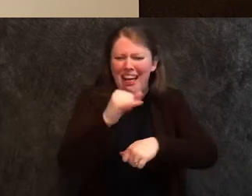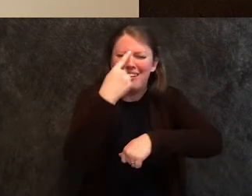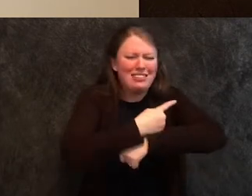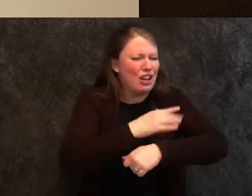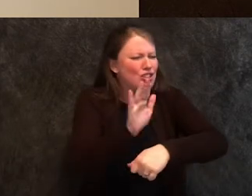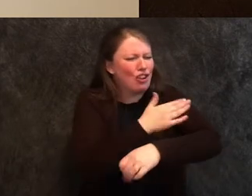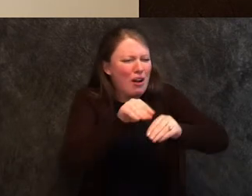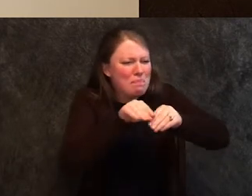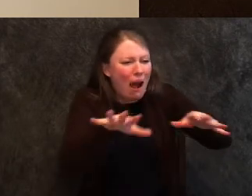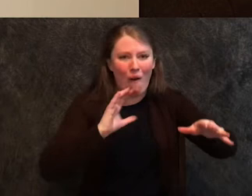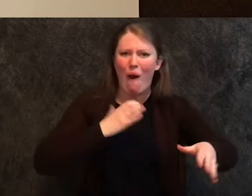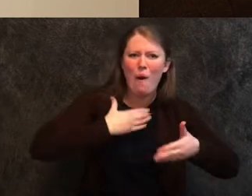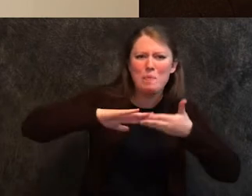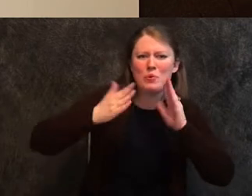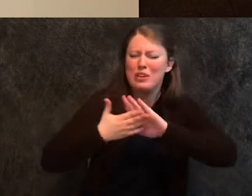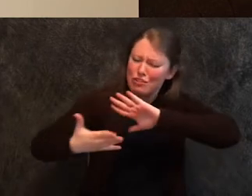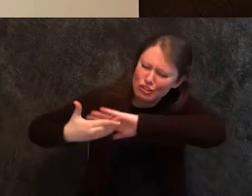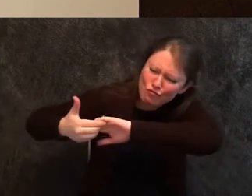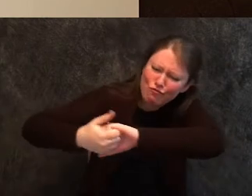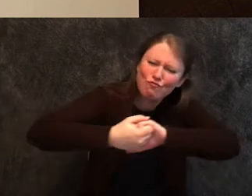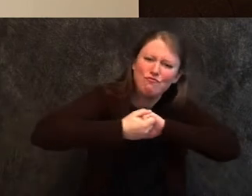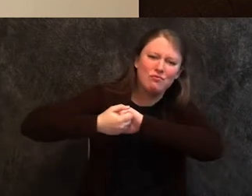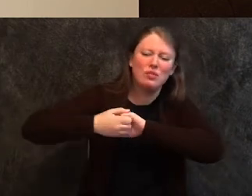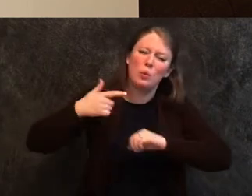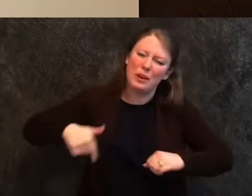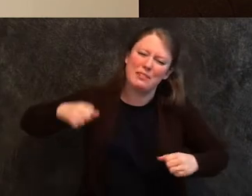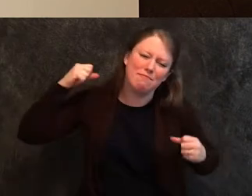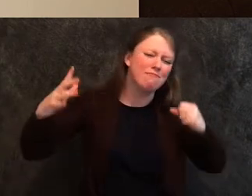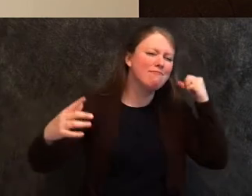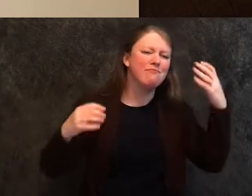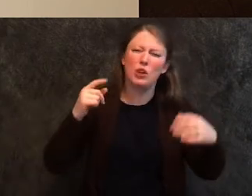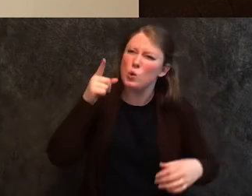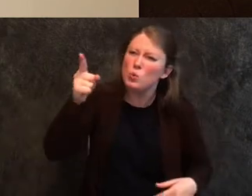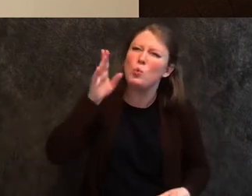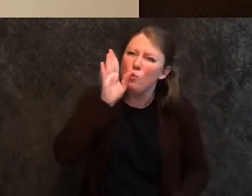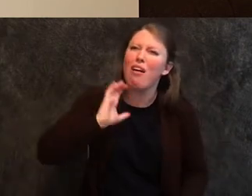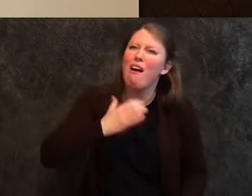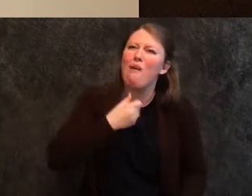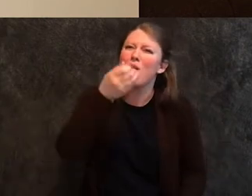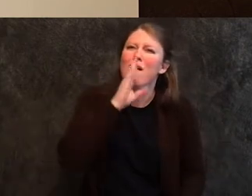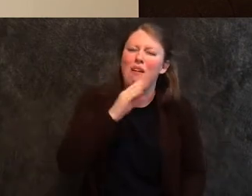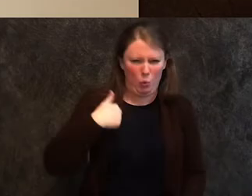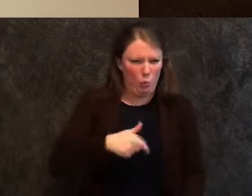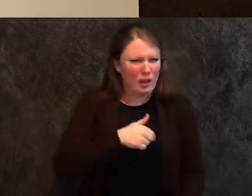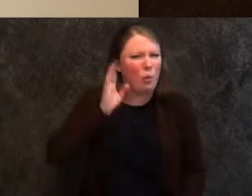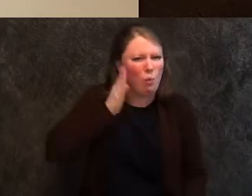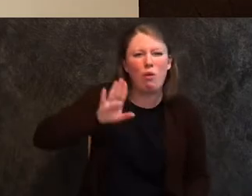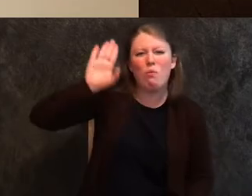our community came together and we sang a song, "You will be our God and we will